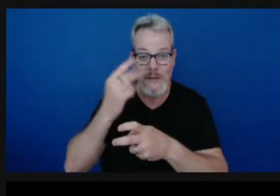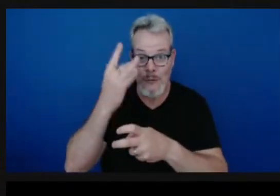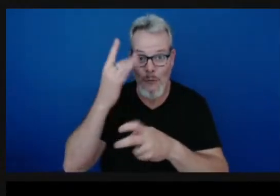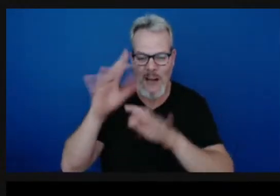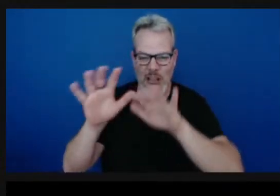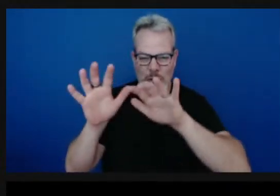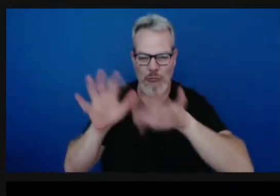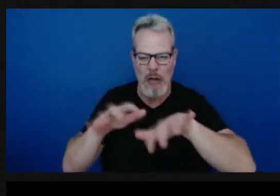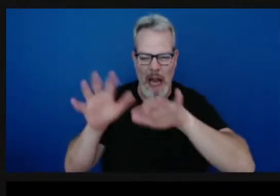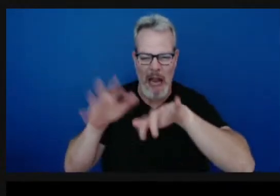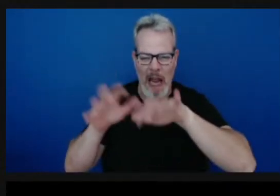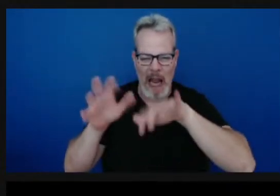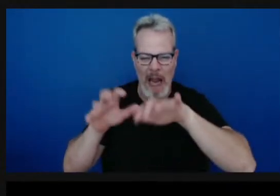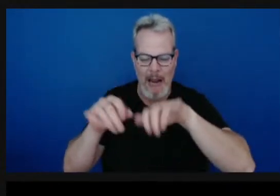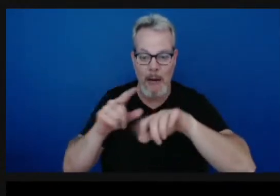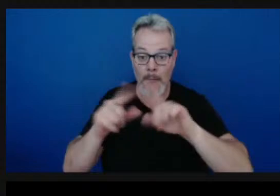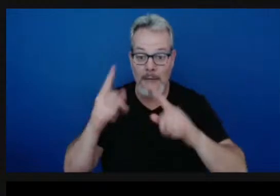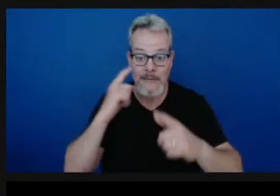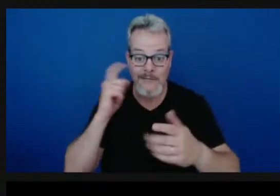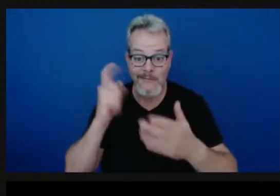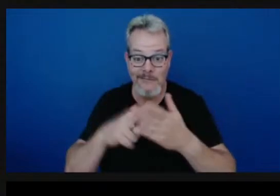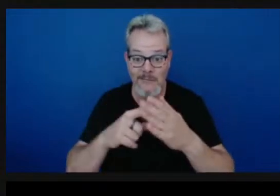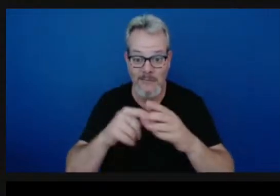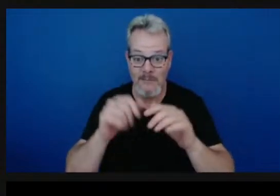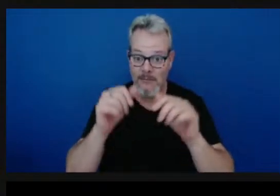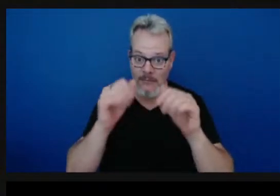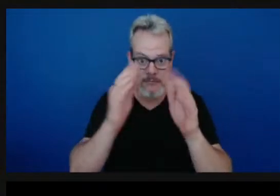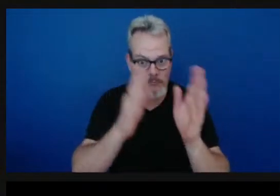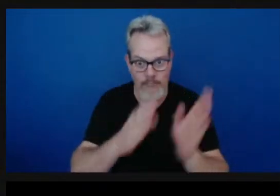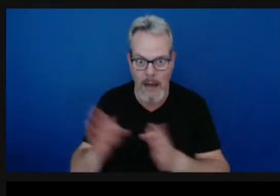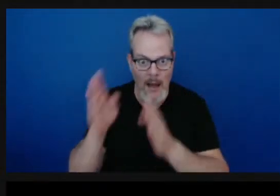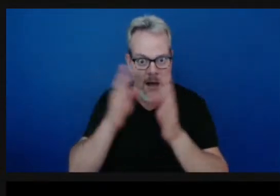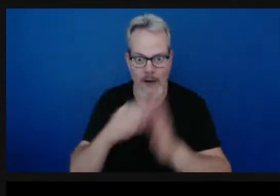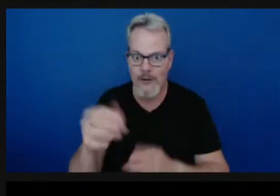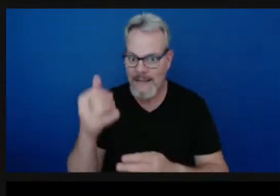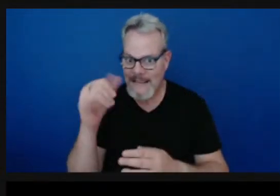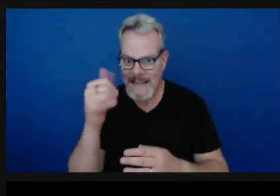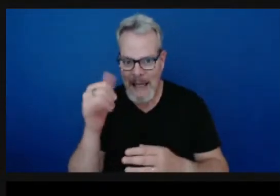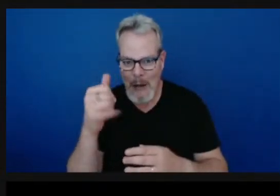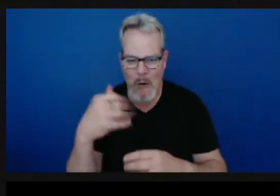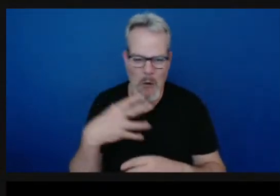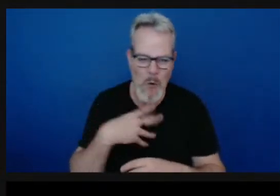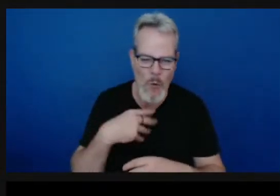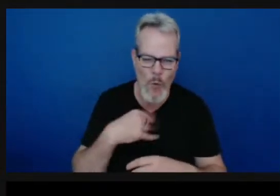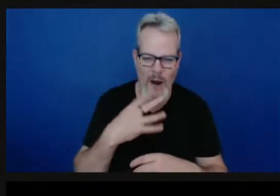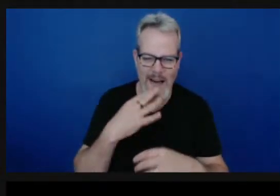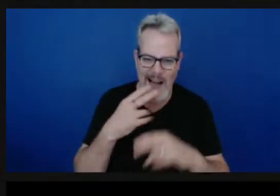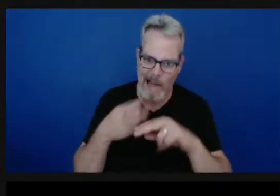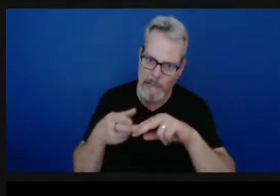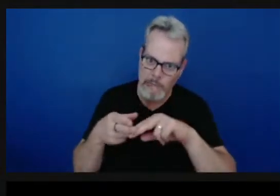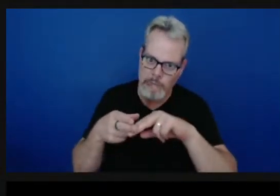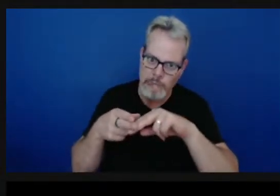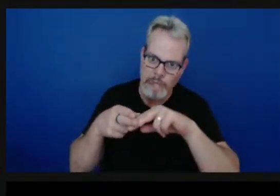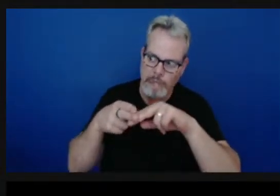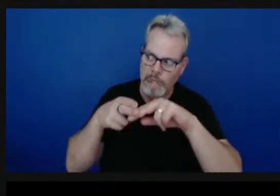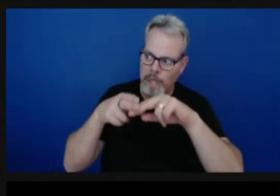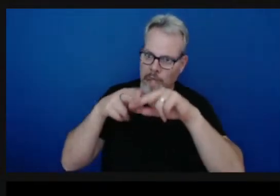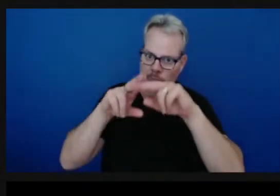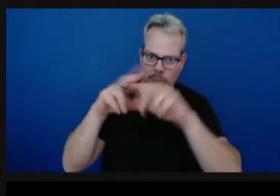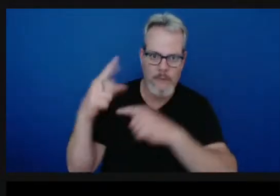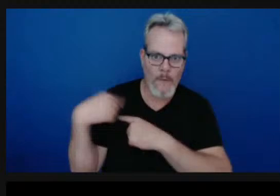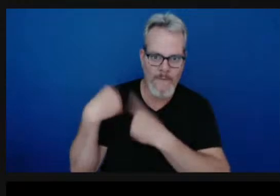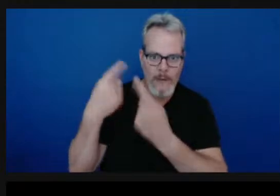this yellowish, whitish zone really growing over the last 6 months or so here, right, since September until